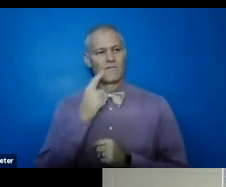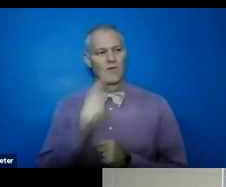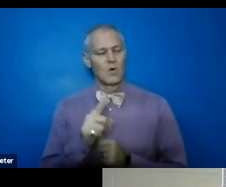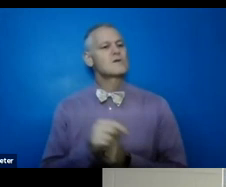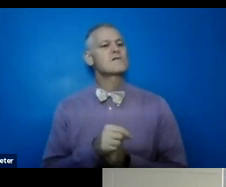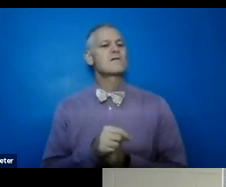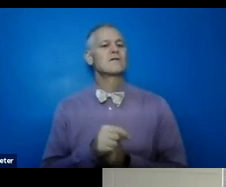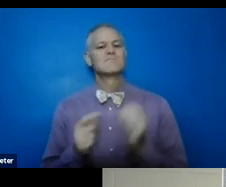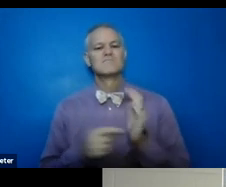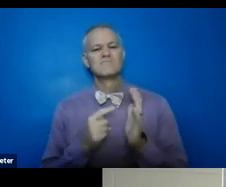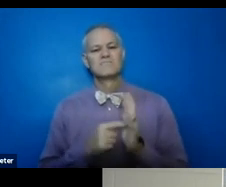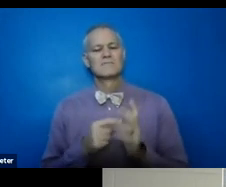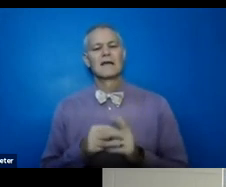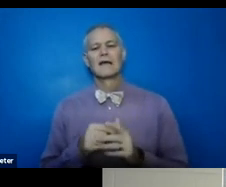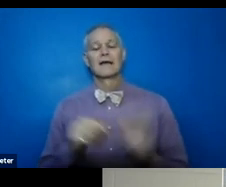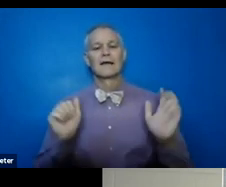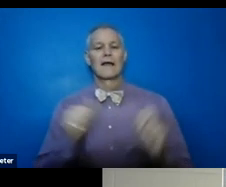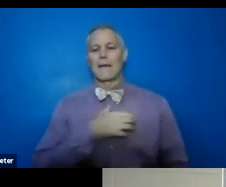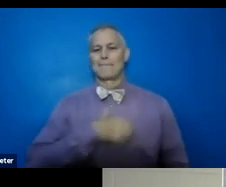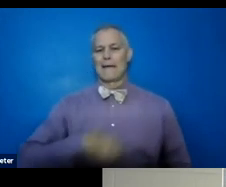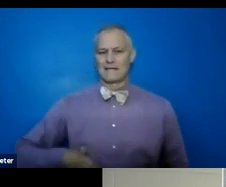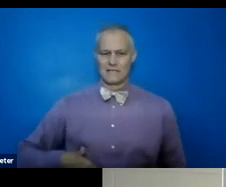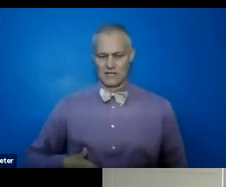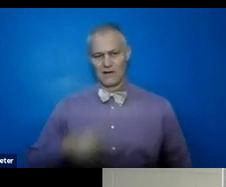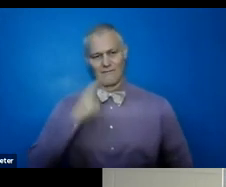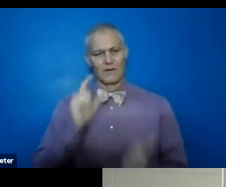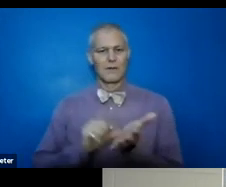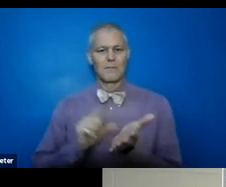sometimes for like ambassadors for our print shop,